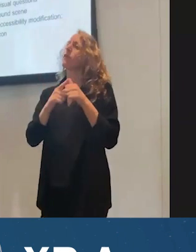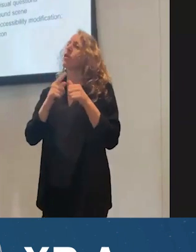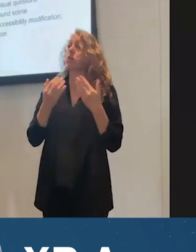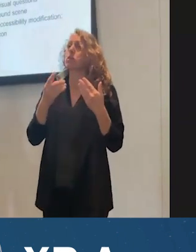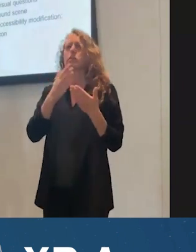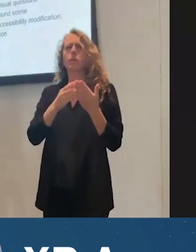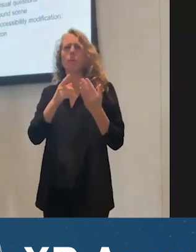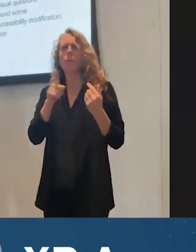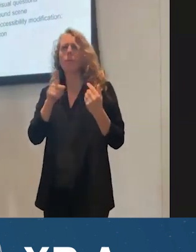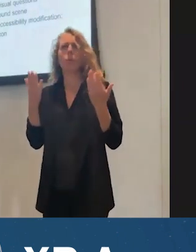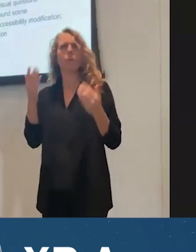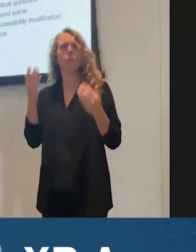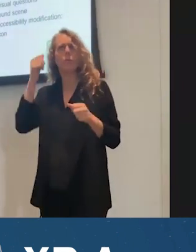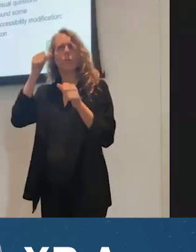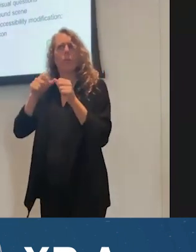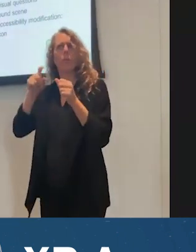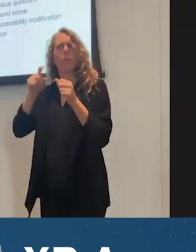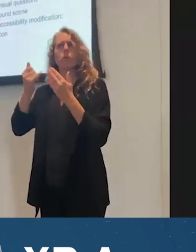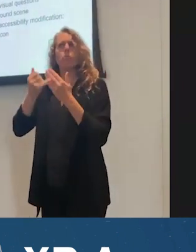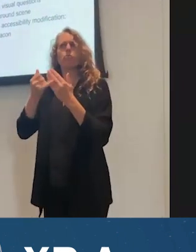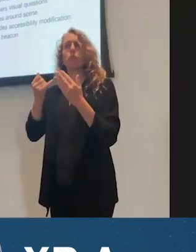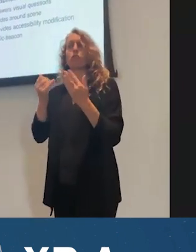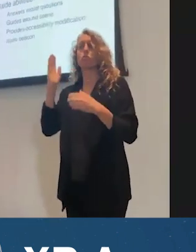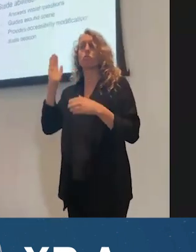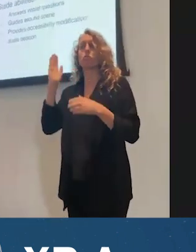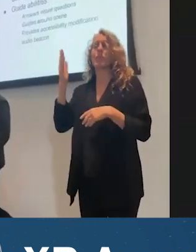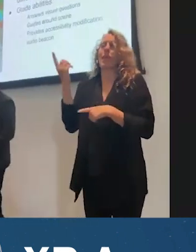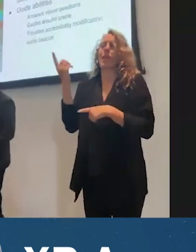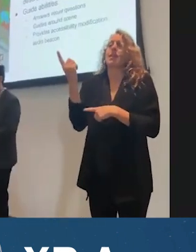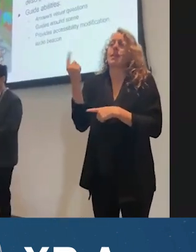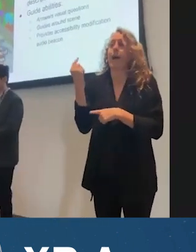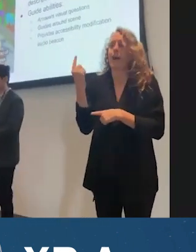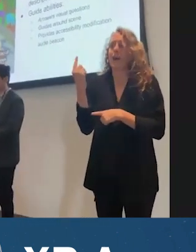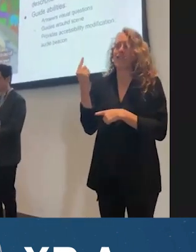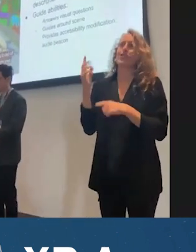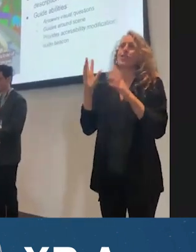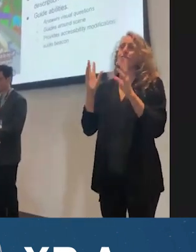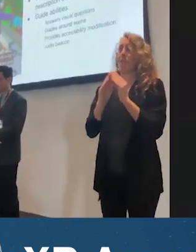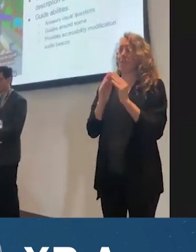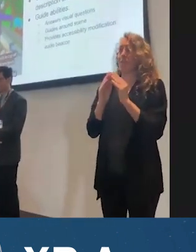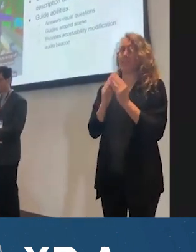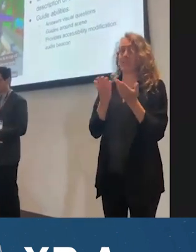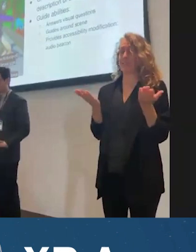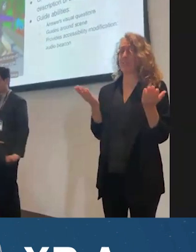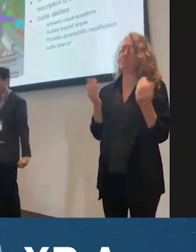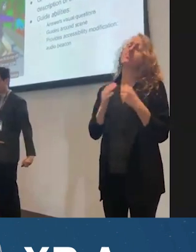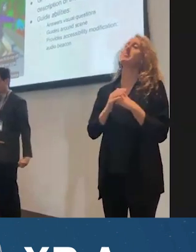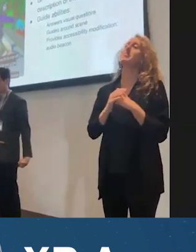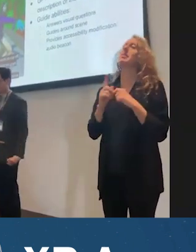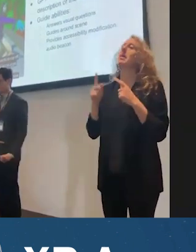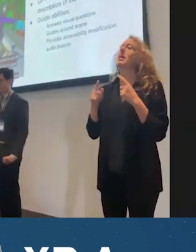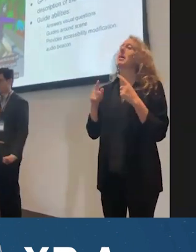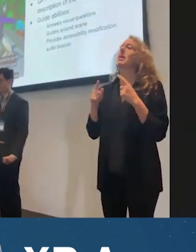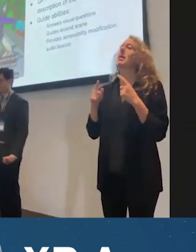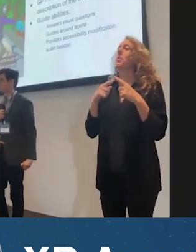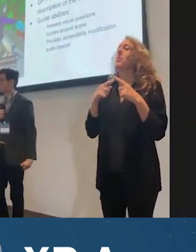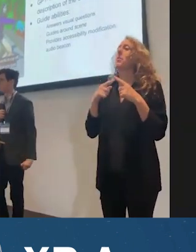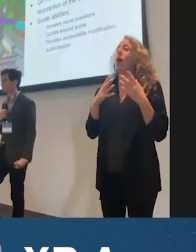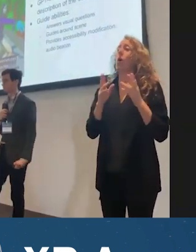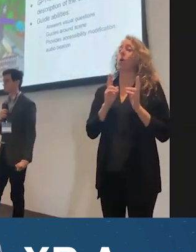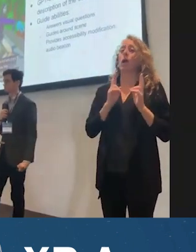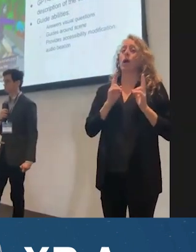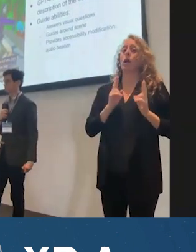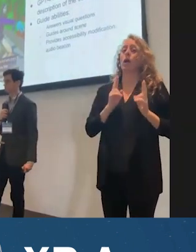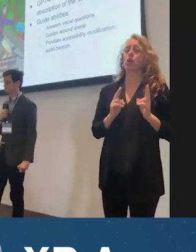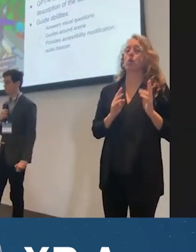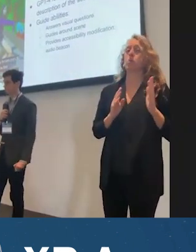may remember a project that was presented at last year's XR Access Symposium about taking a human-sided guide